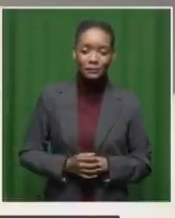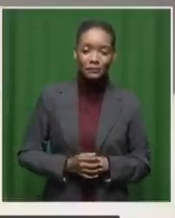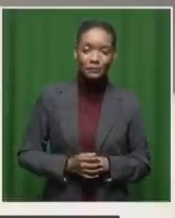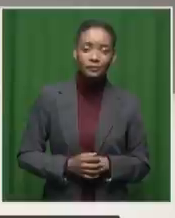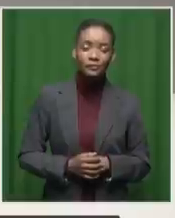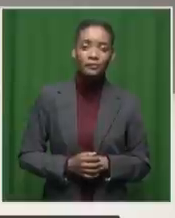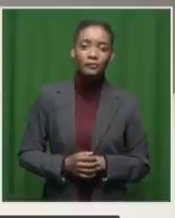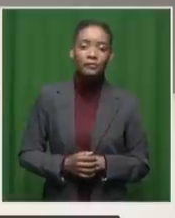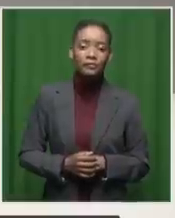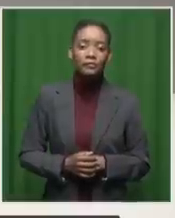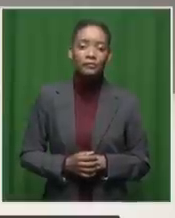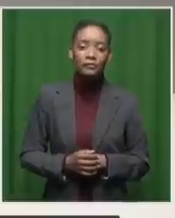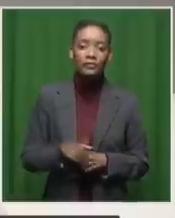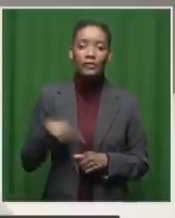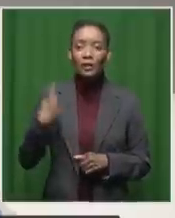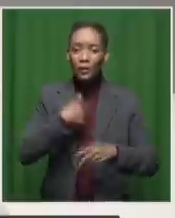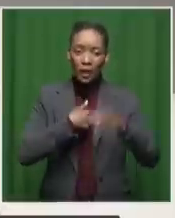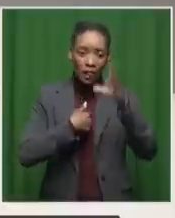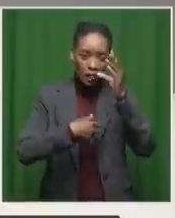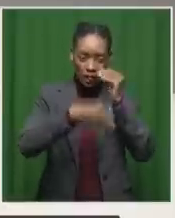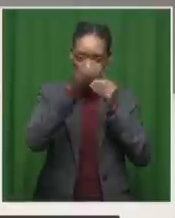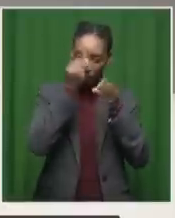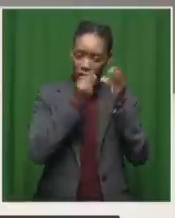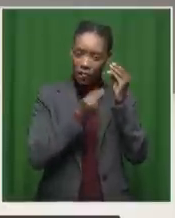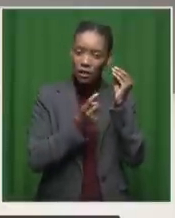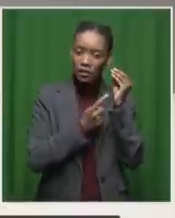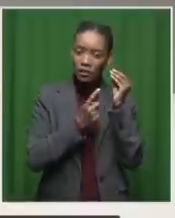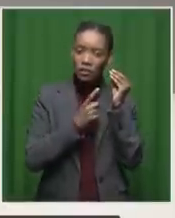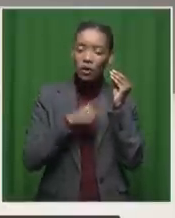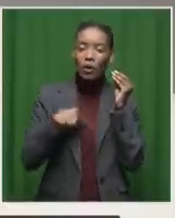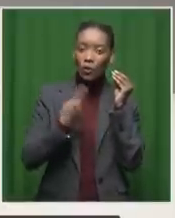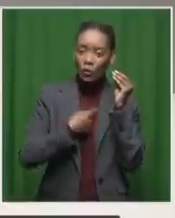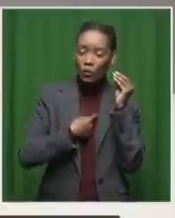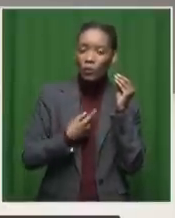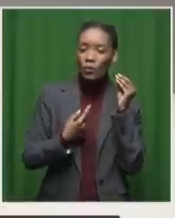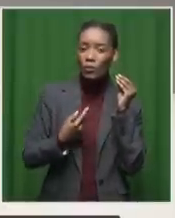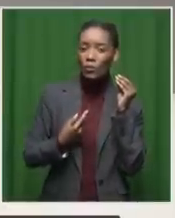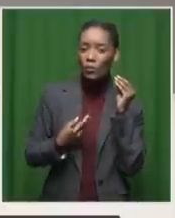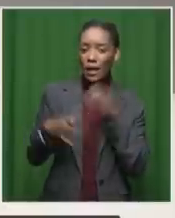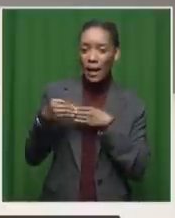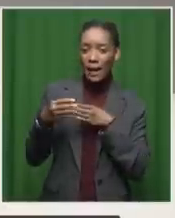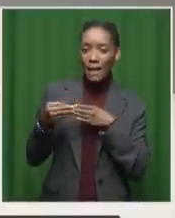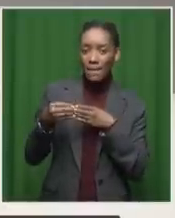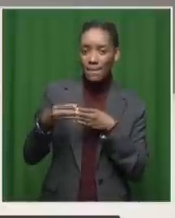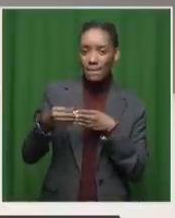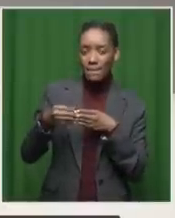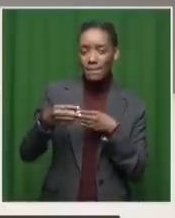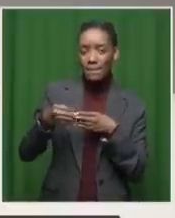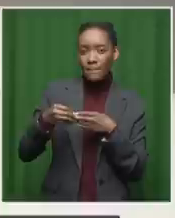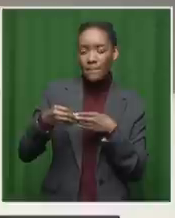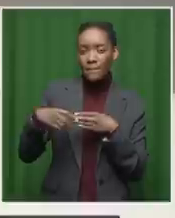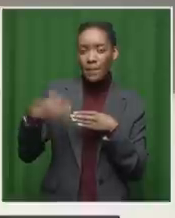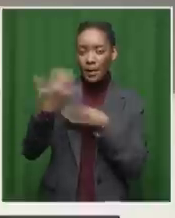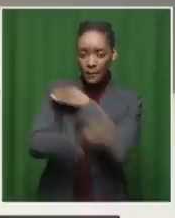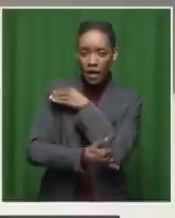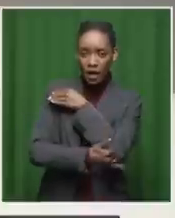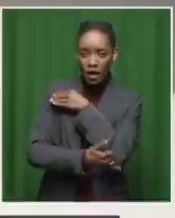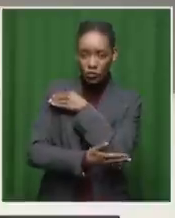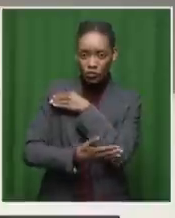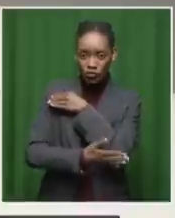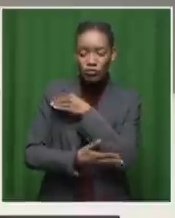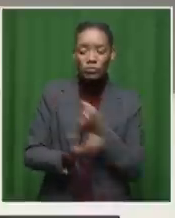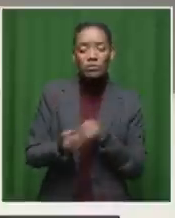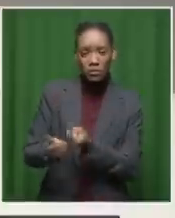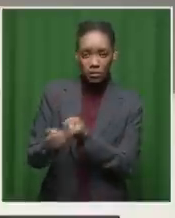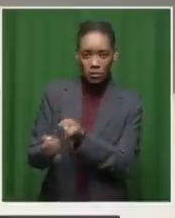are driving us to better support our member state. Today we'll do the handover to SAPRA